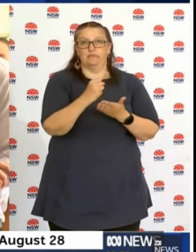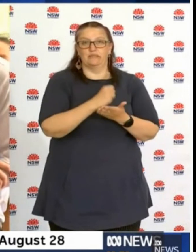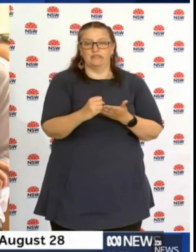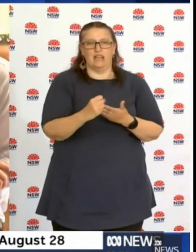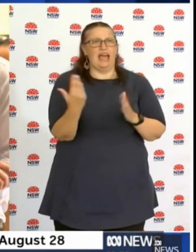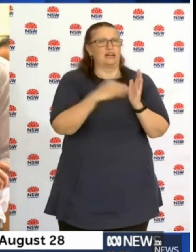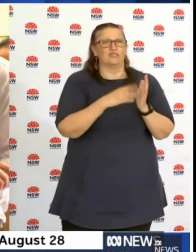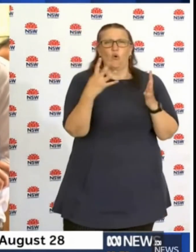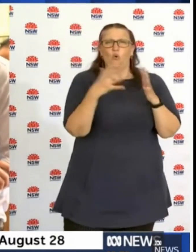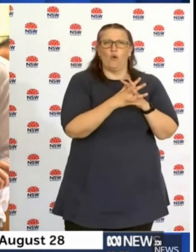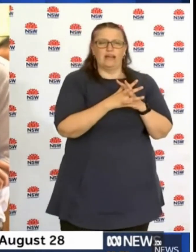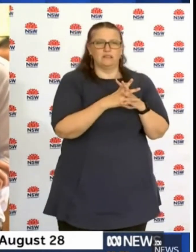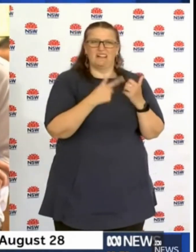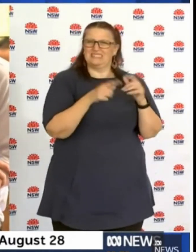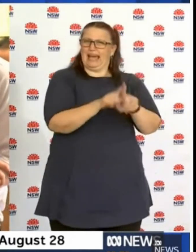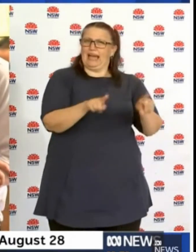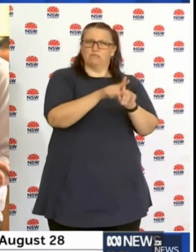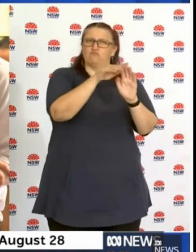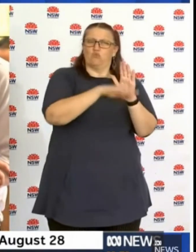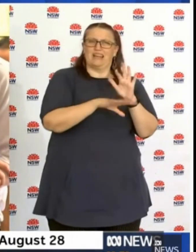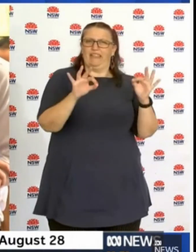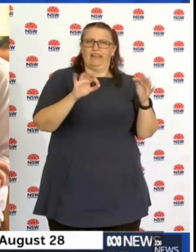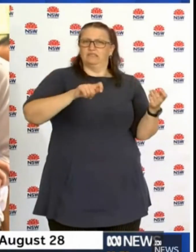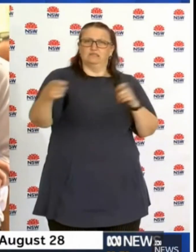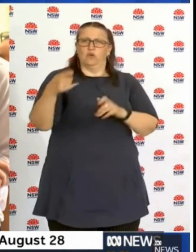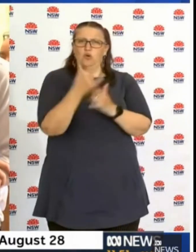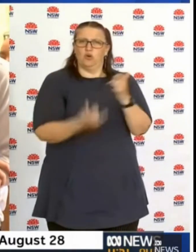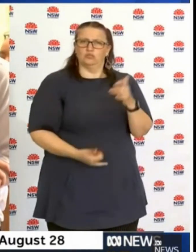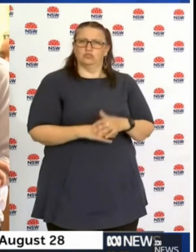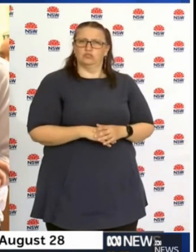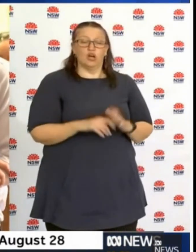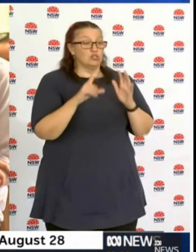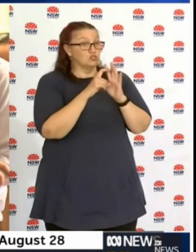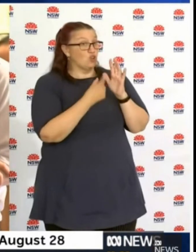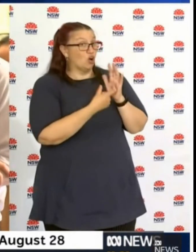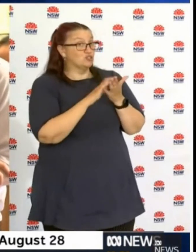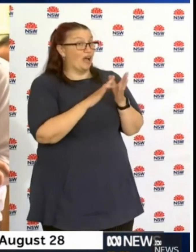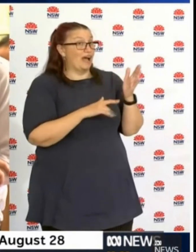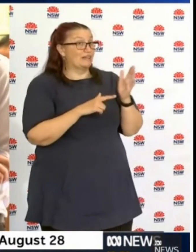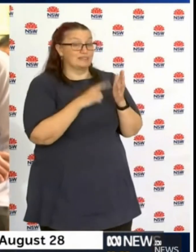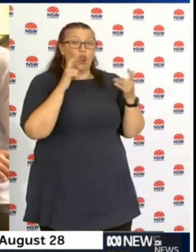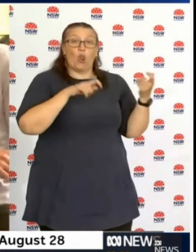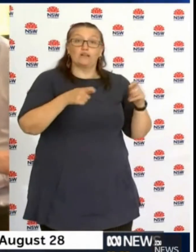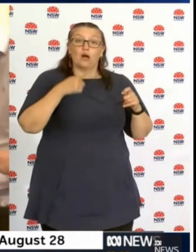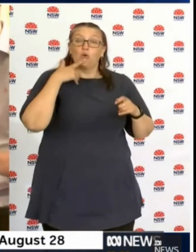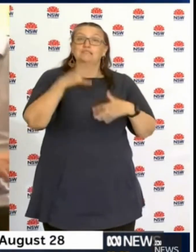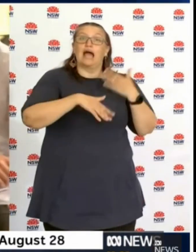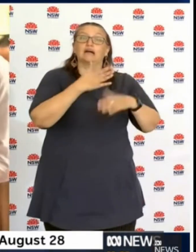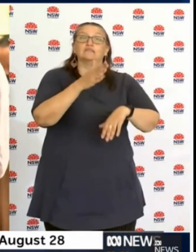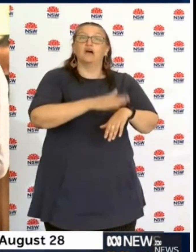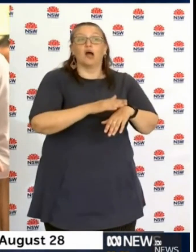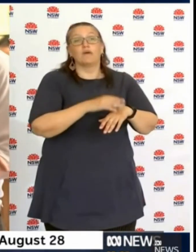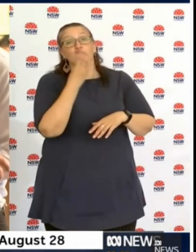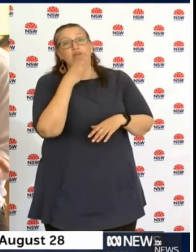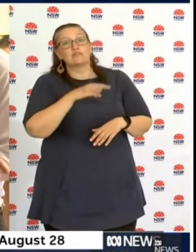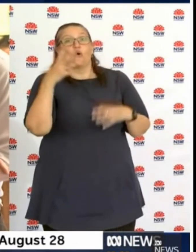tightened really at all. Dr. Kerry Chant saying that lockdowns will take some time. It will be 2 to 3 weeks before we see